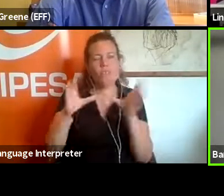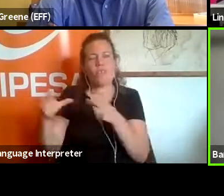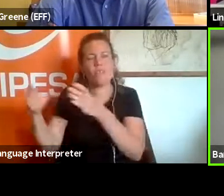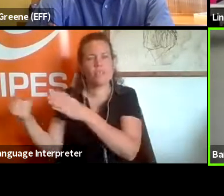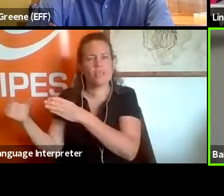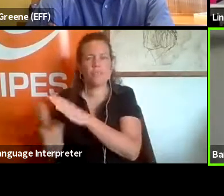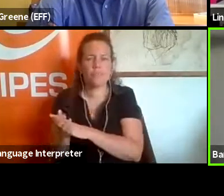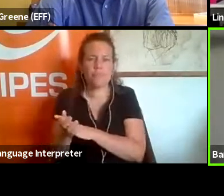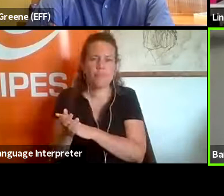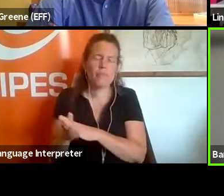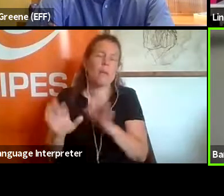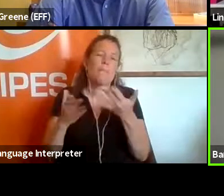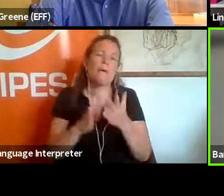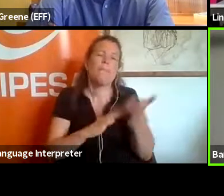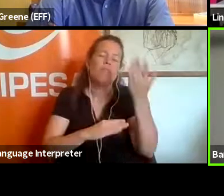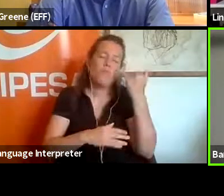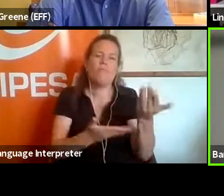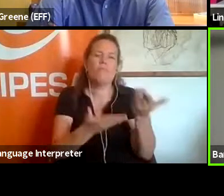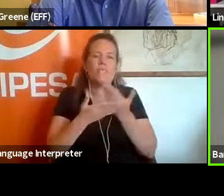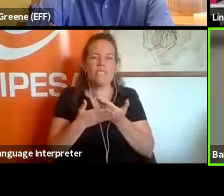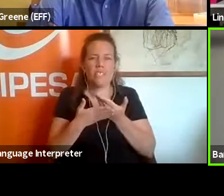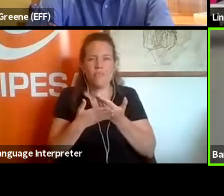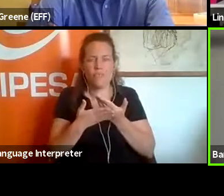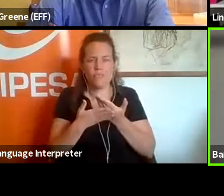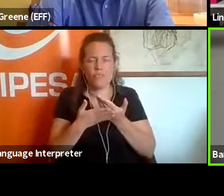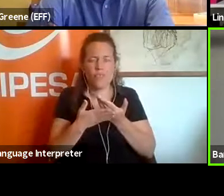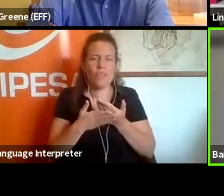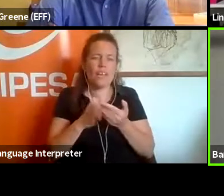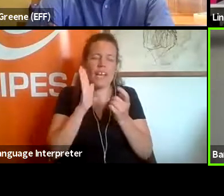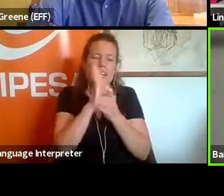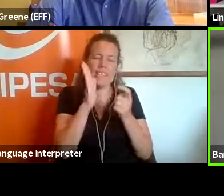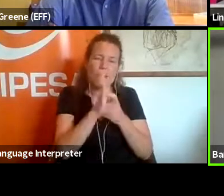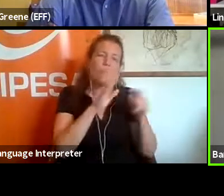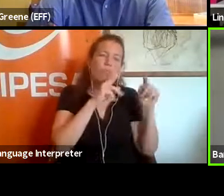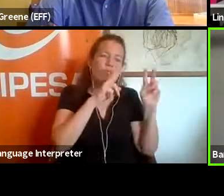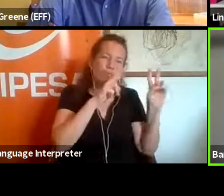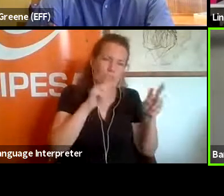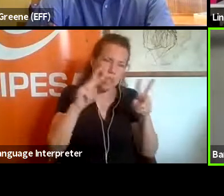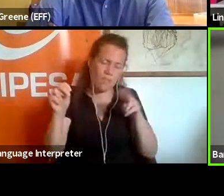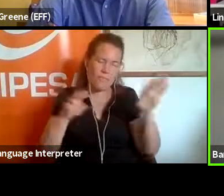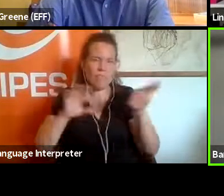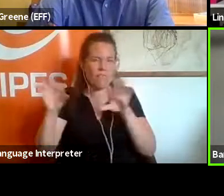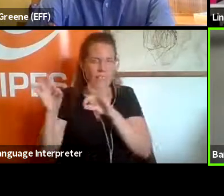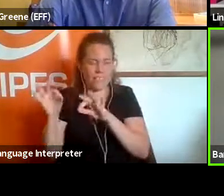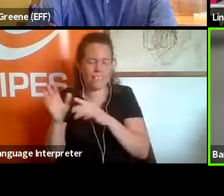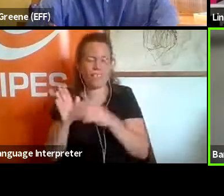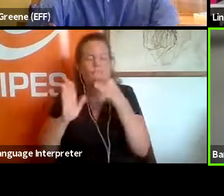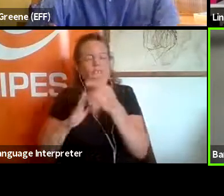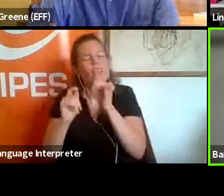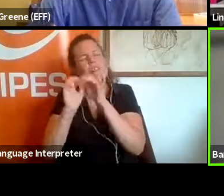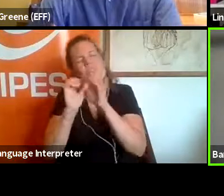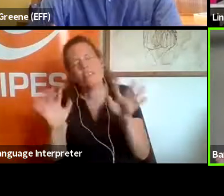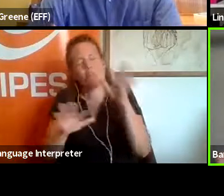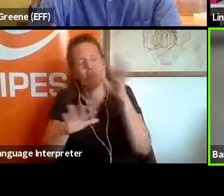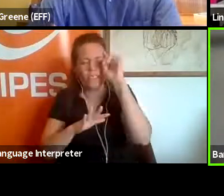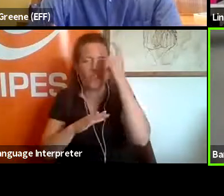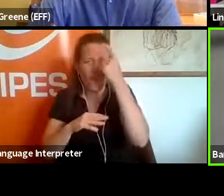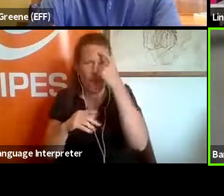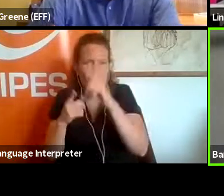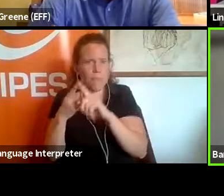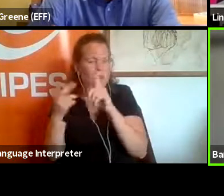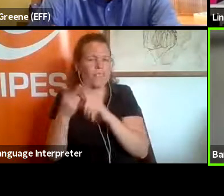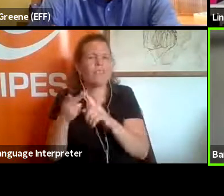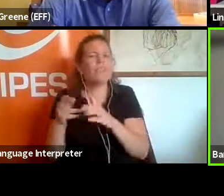received examples from the survey findings. So there was already mention of different governments and the companies that